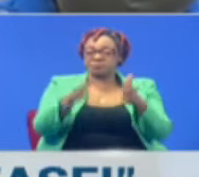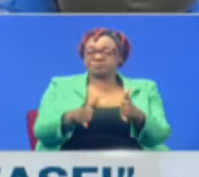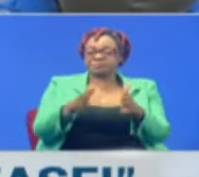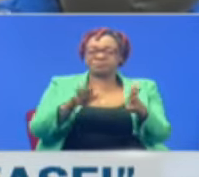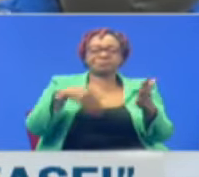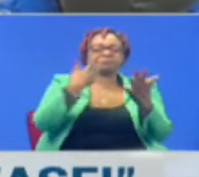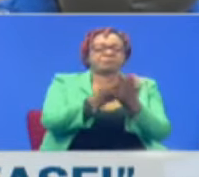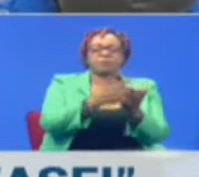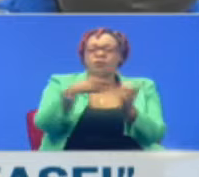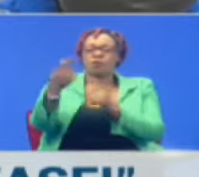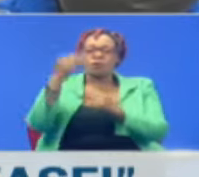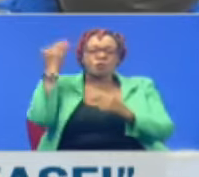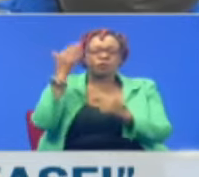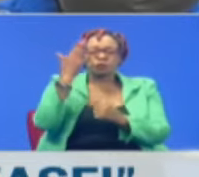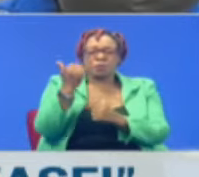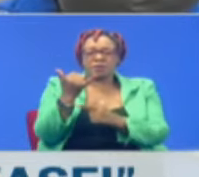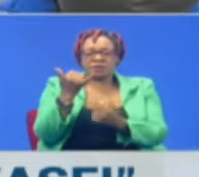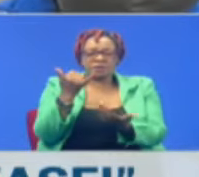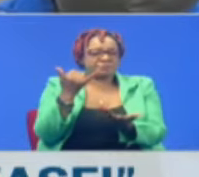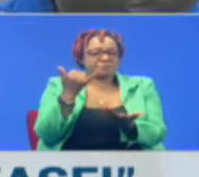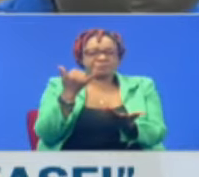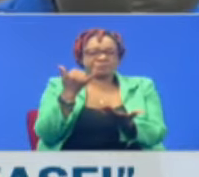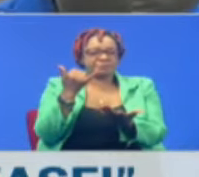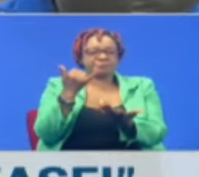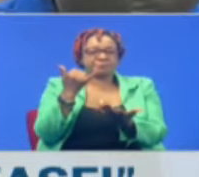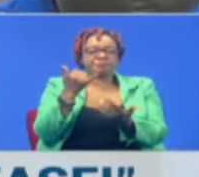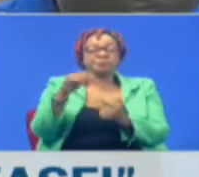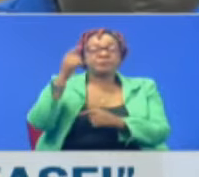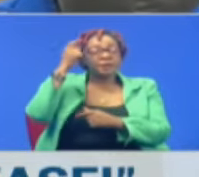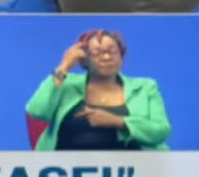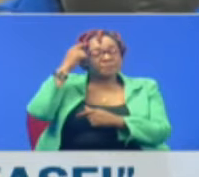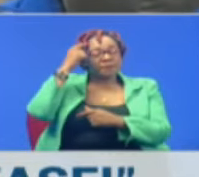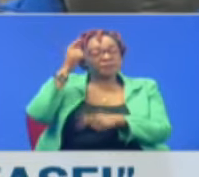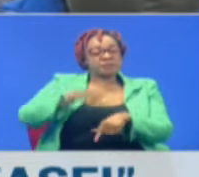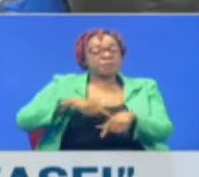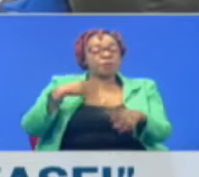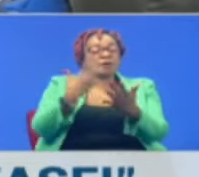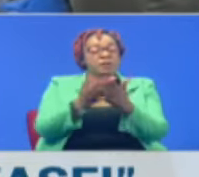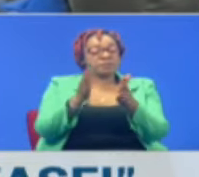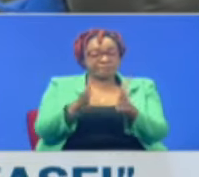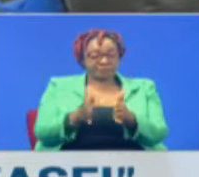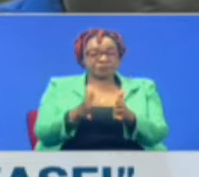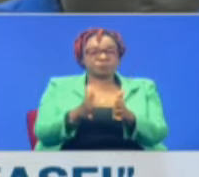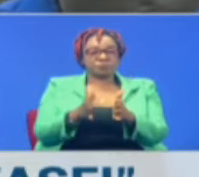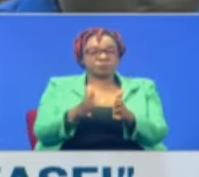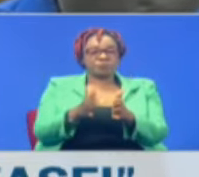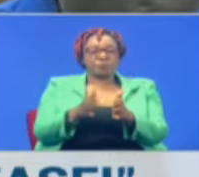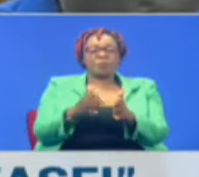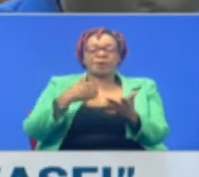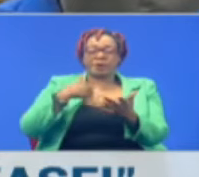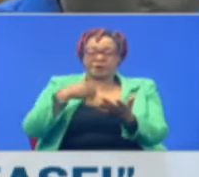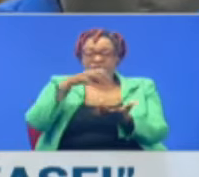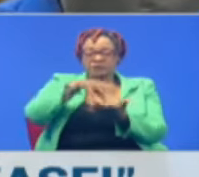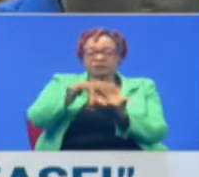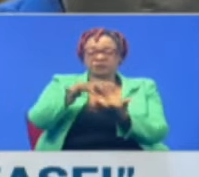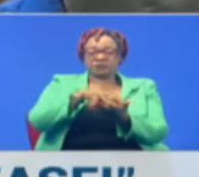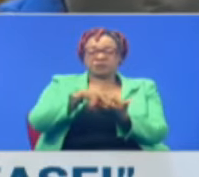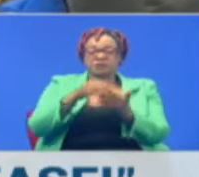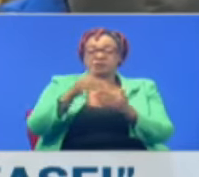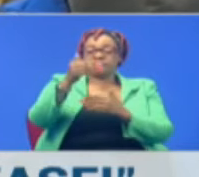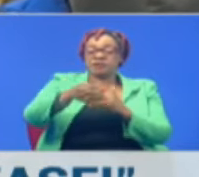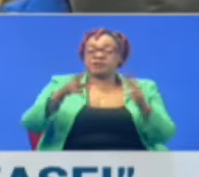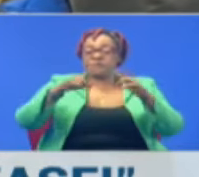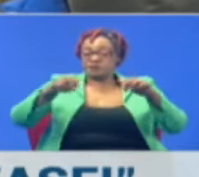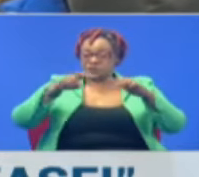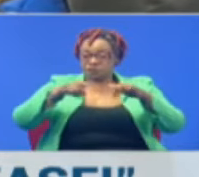court, let's be honest, when do we to court these people to court? Remember when we arrest somebody and we make up a case after investigation, so we take that